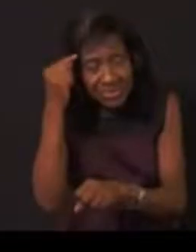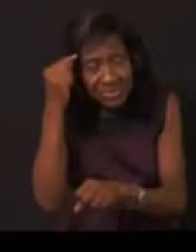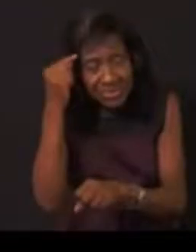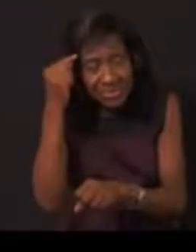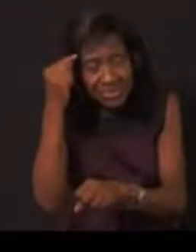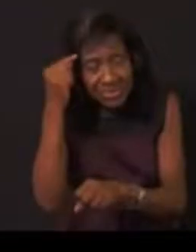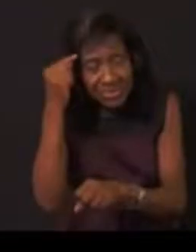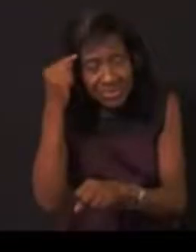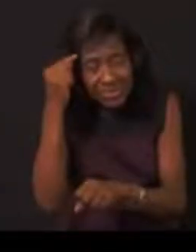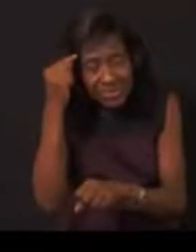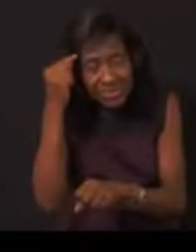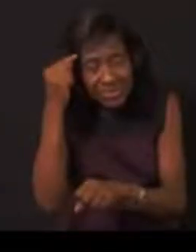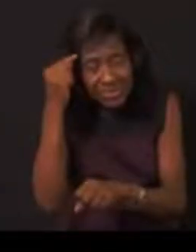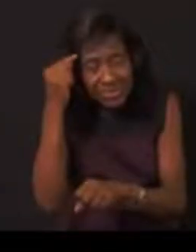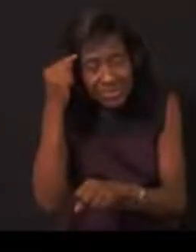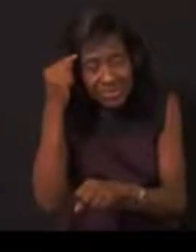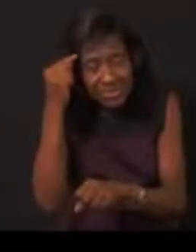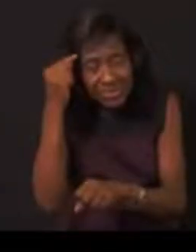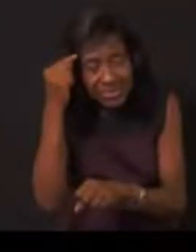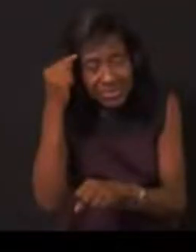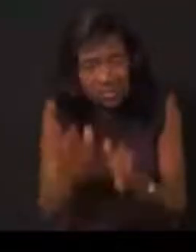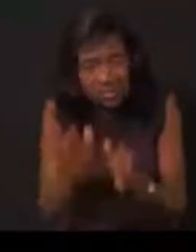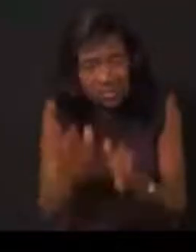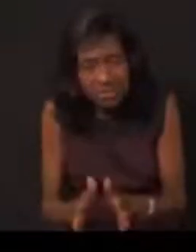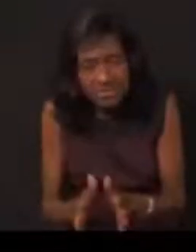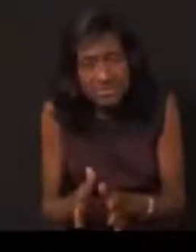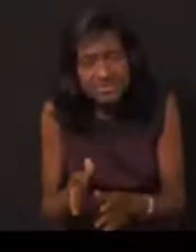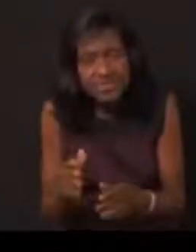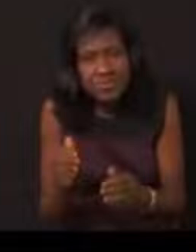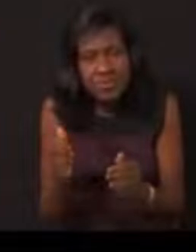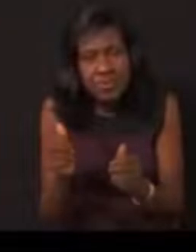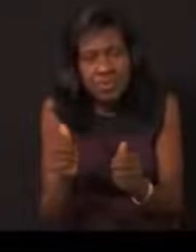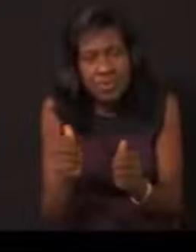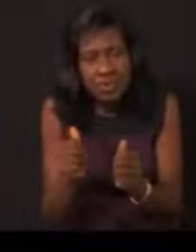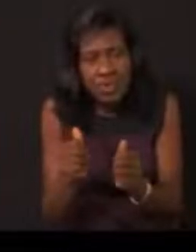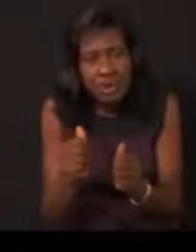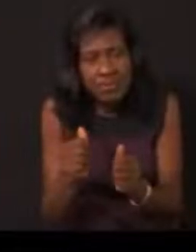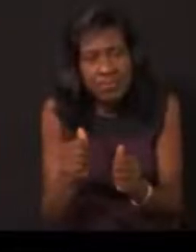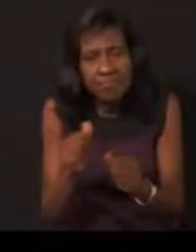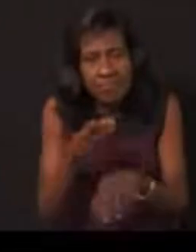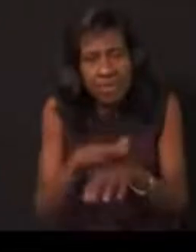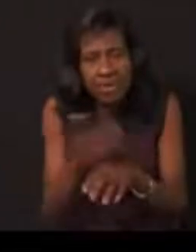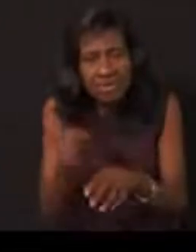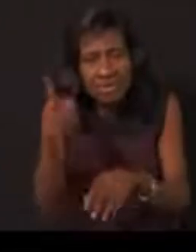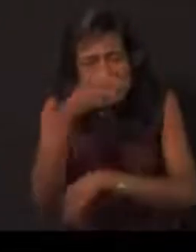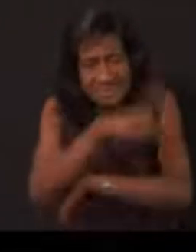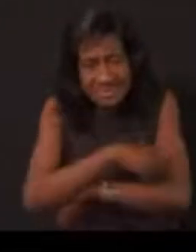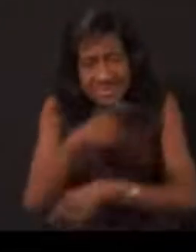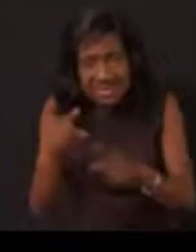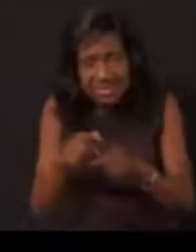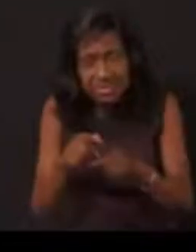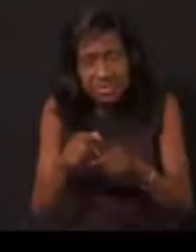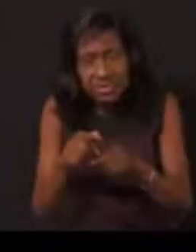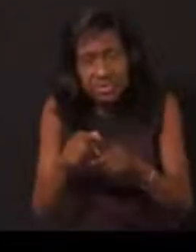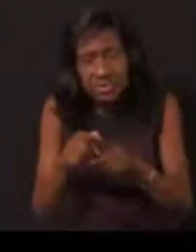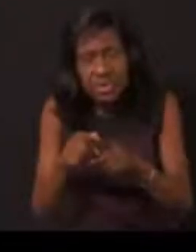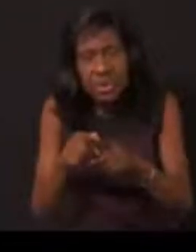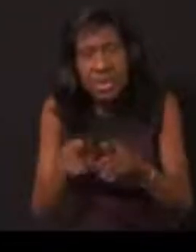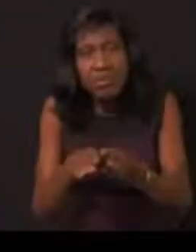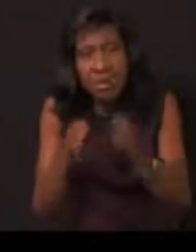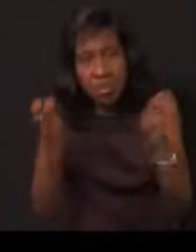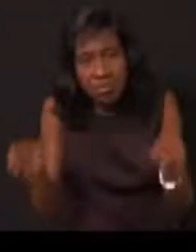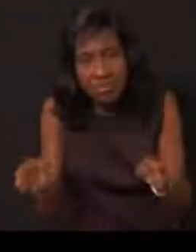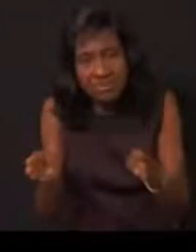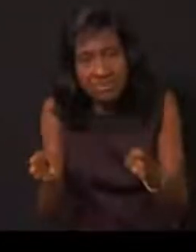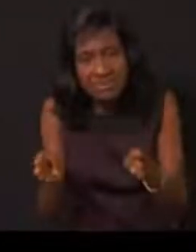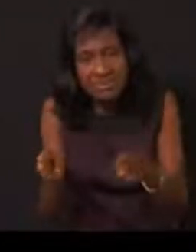The Premier has been clear to civil service what they need to be able to move forward with decisions on a reopening date, which the Premier